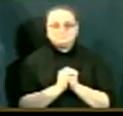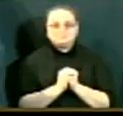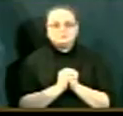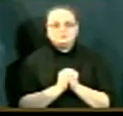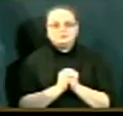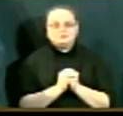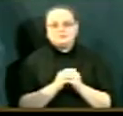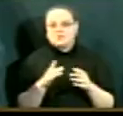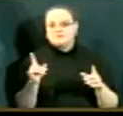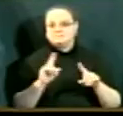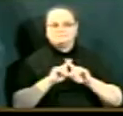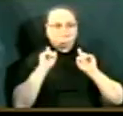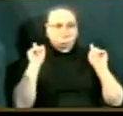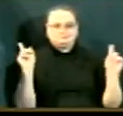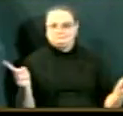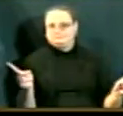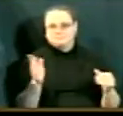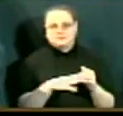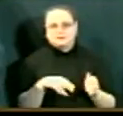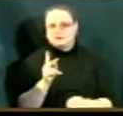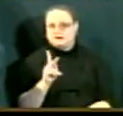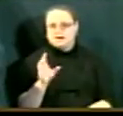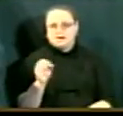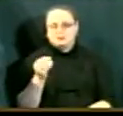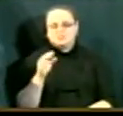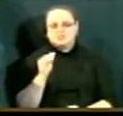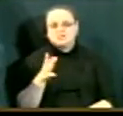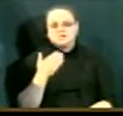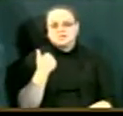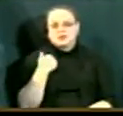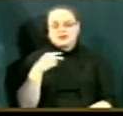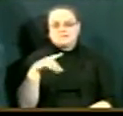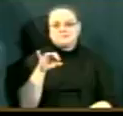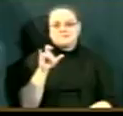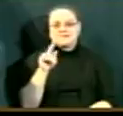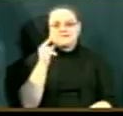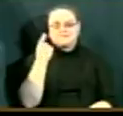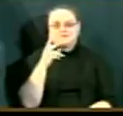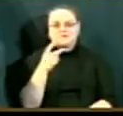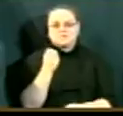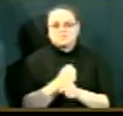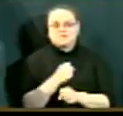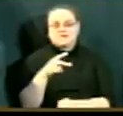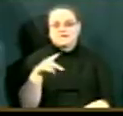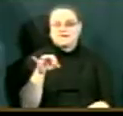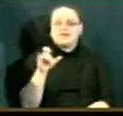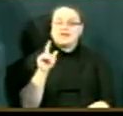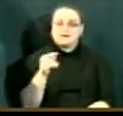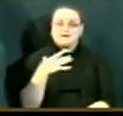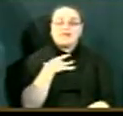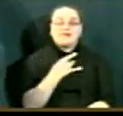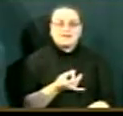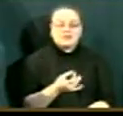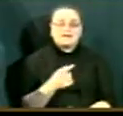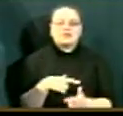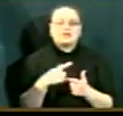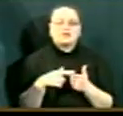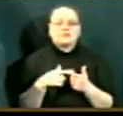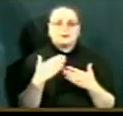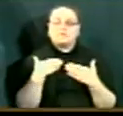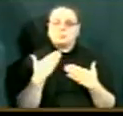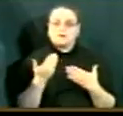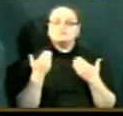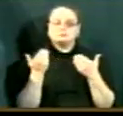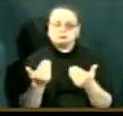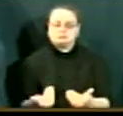totally different than what the Knox County teachers had piloted for 2 years. They piloted it, they liked it, and they were willing to